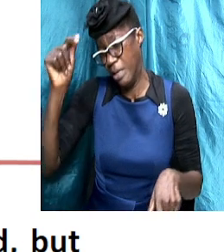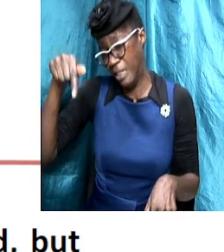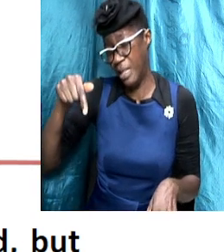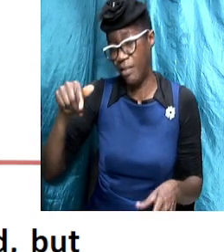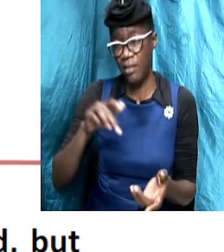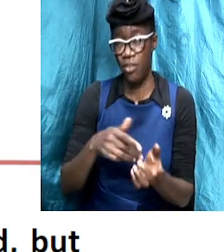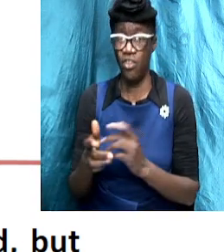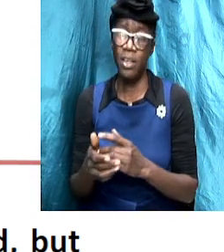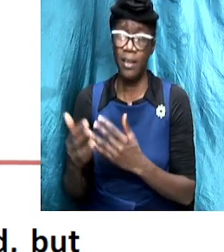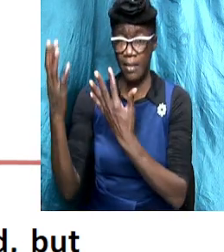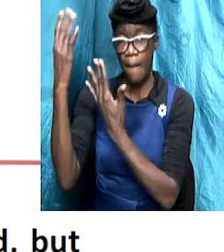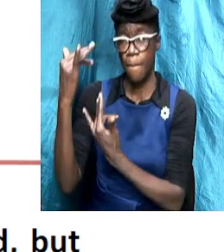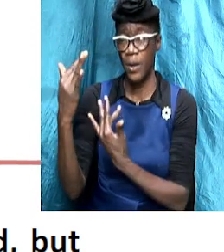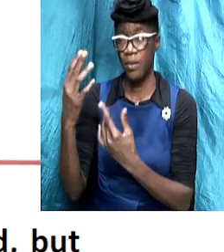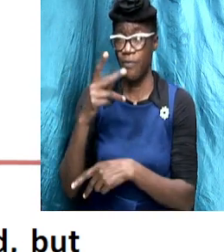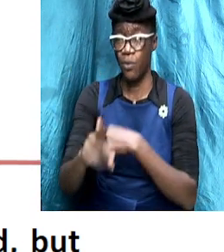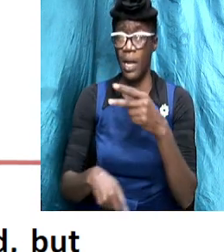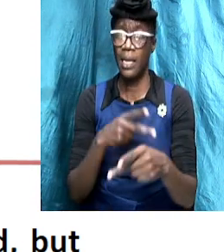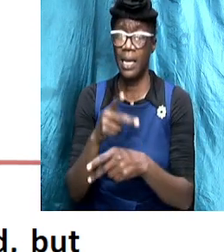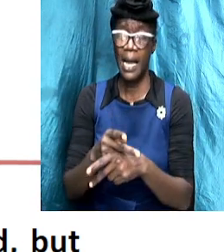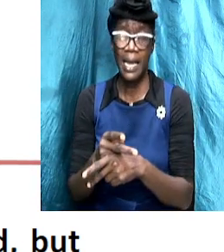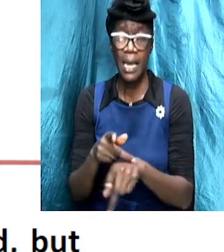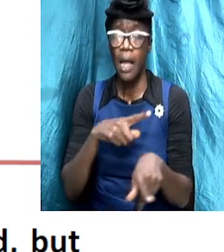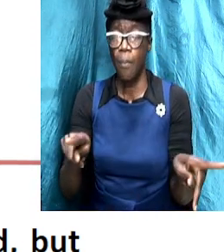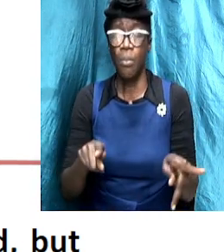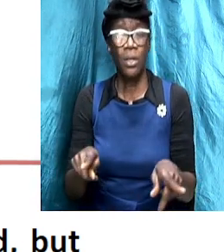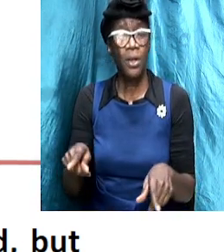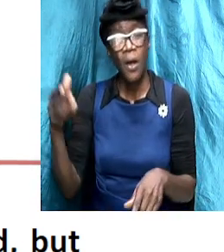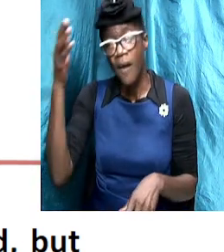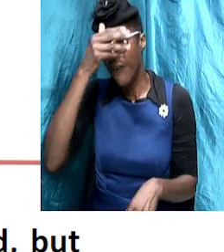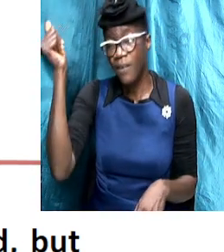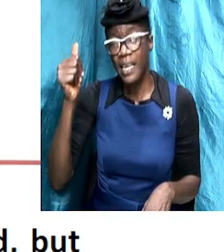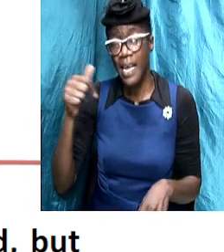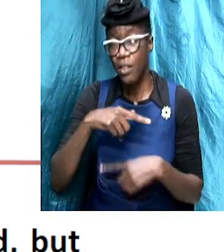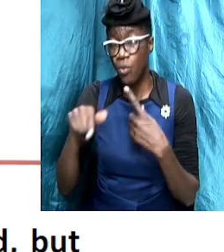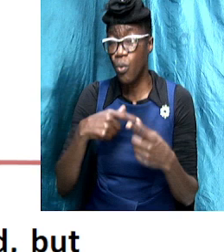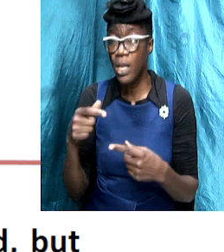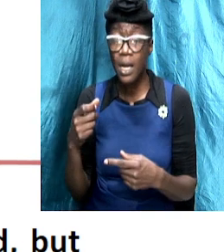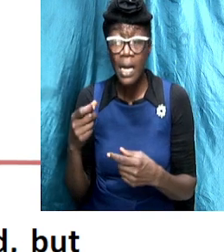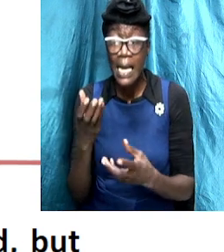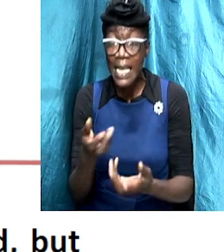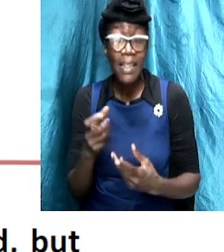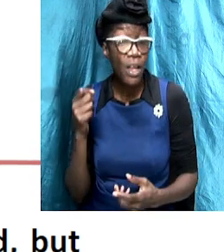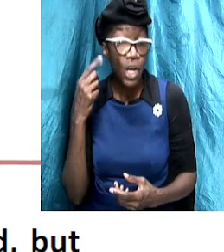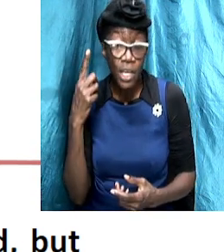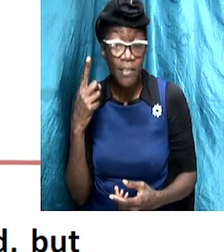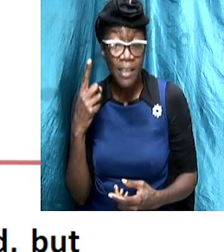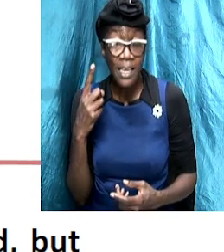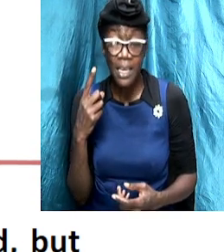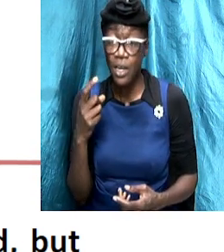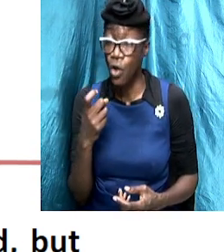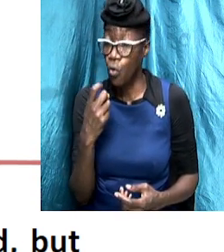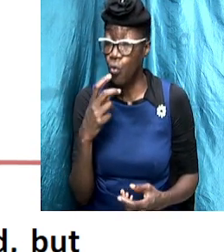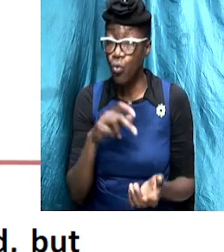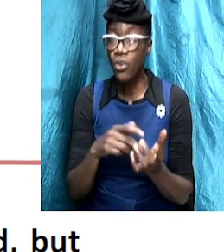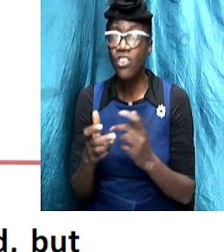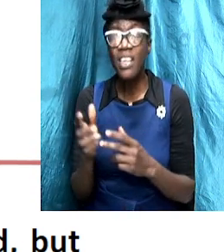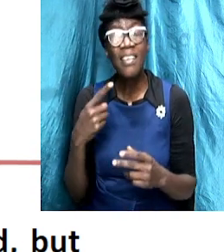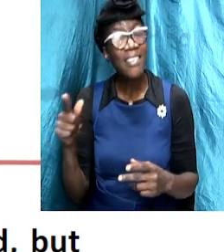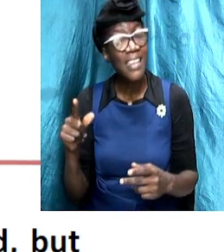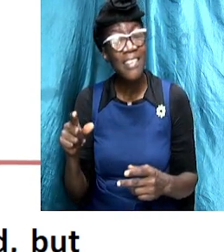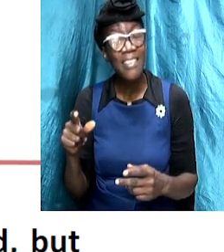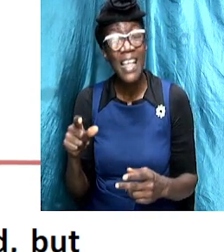kind. But he forget that when we get an understanding of who Jesus is, we'll realize that even though Jesus was